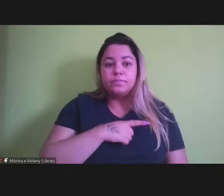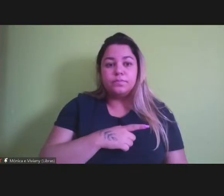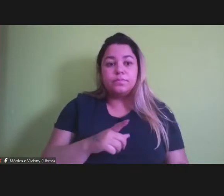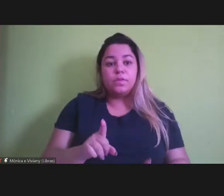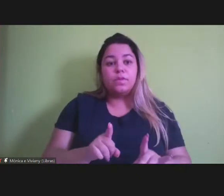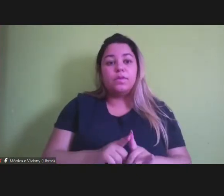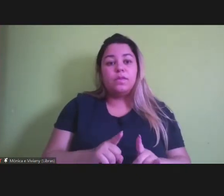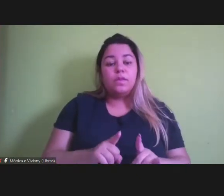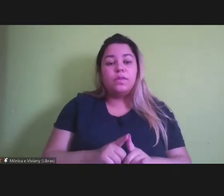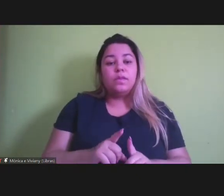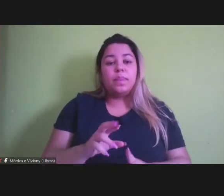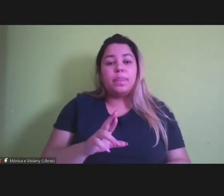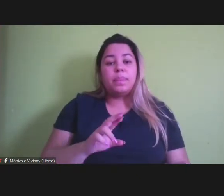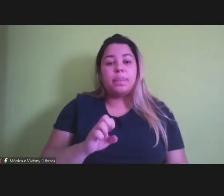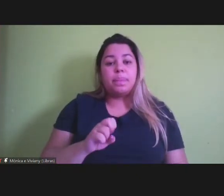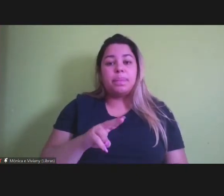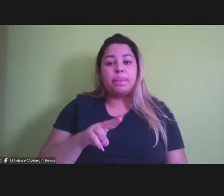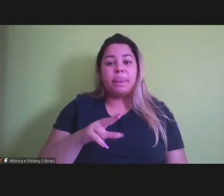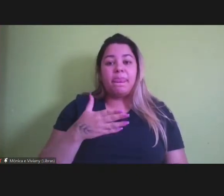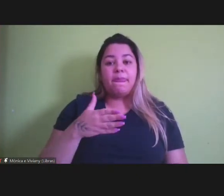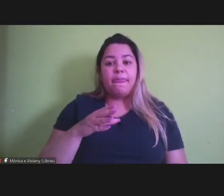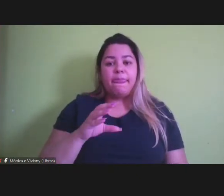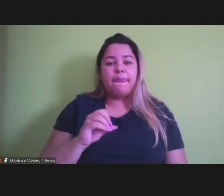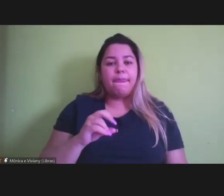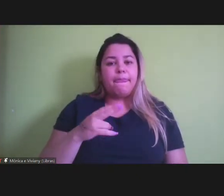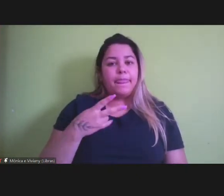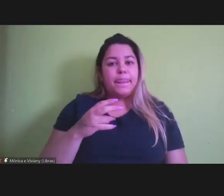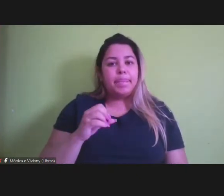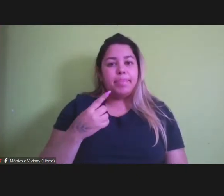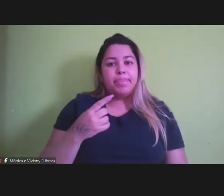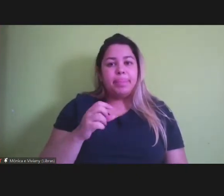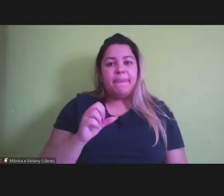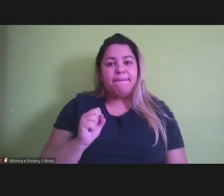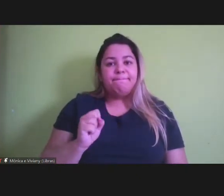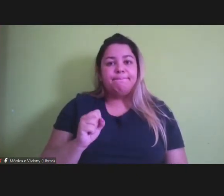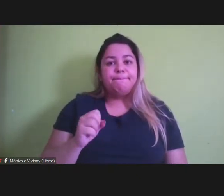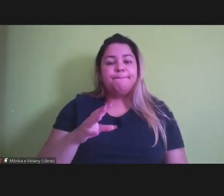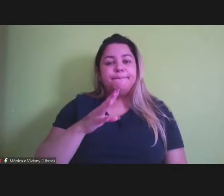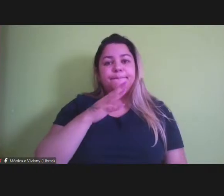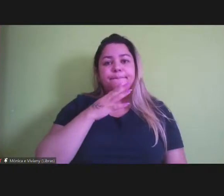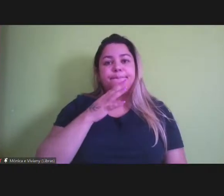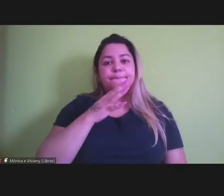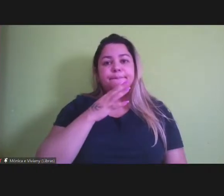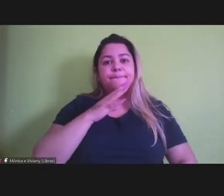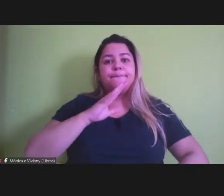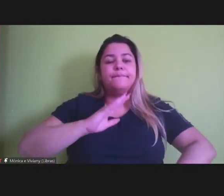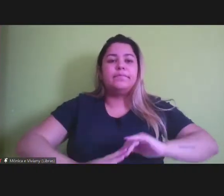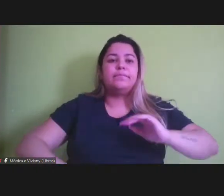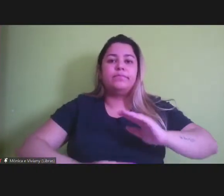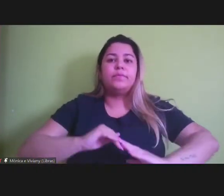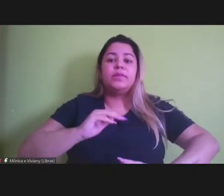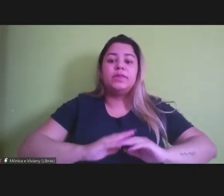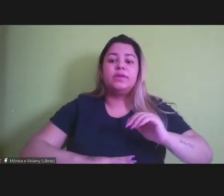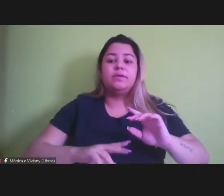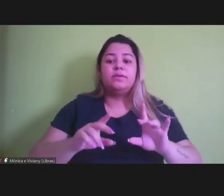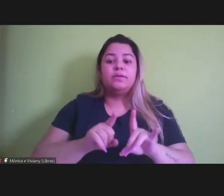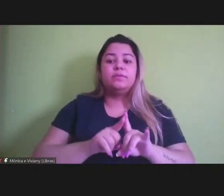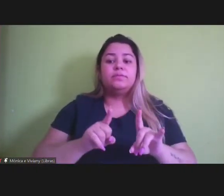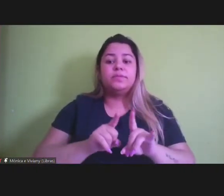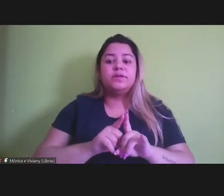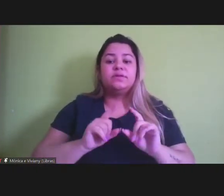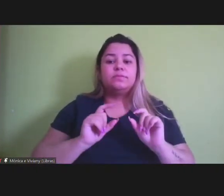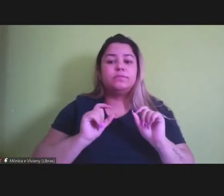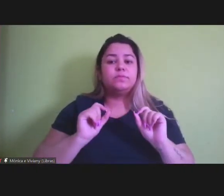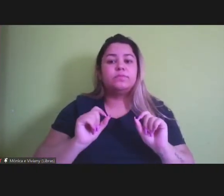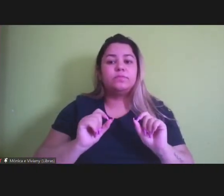this perspective. This 600 resolution from April 2018 recognizes different fields in the practice of